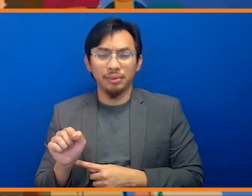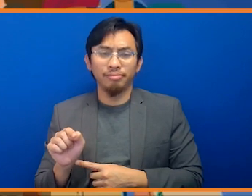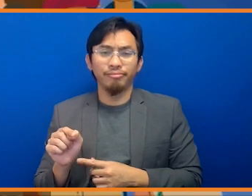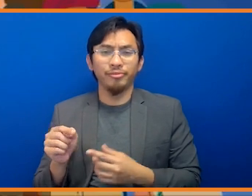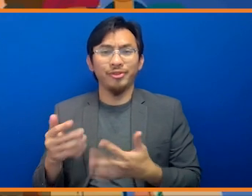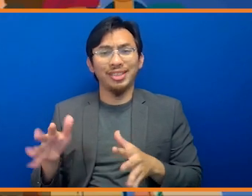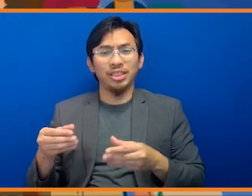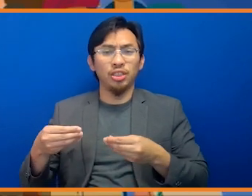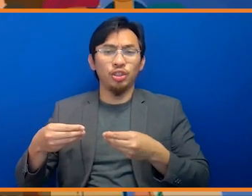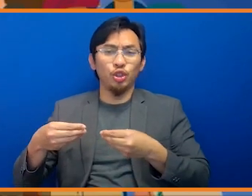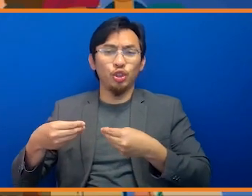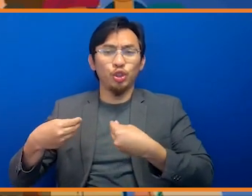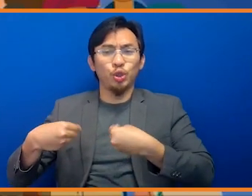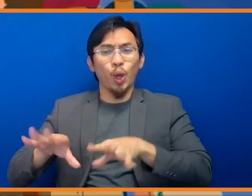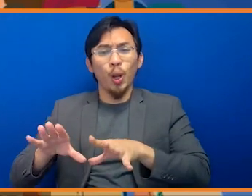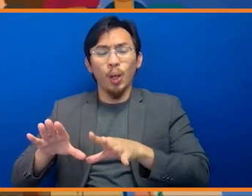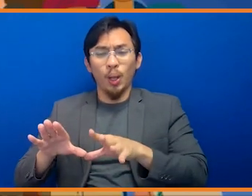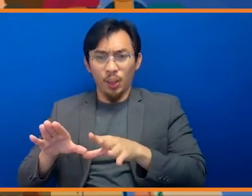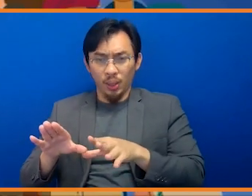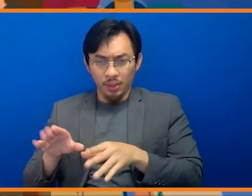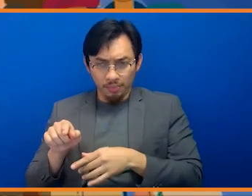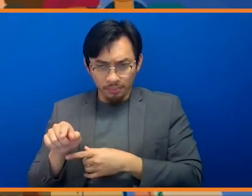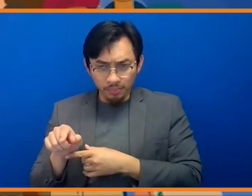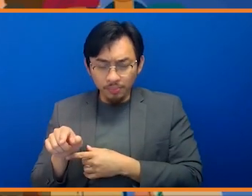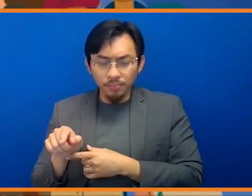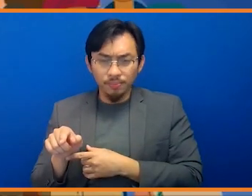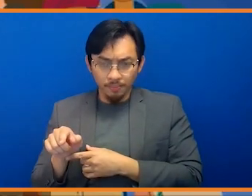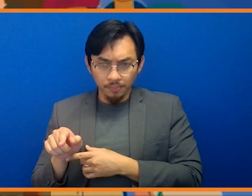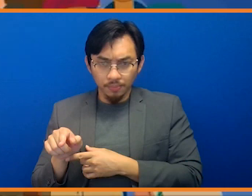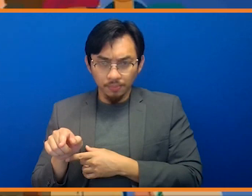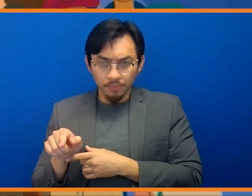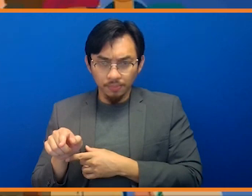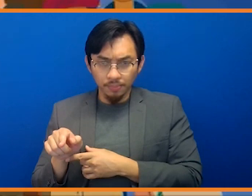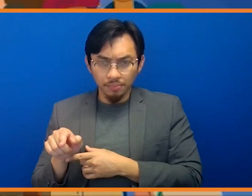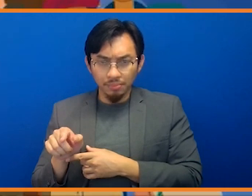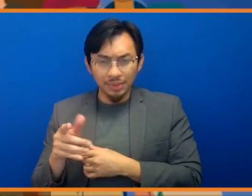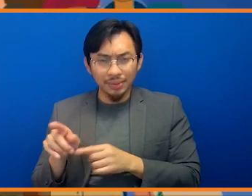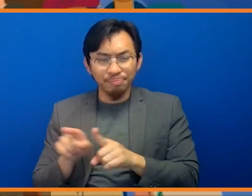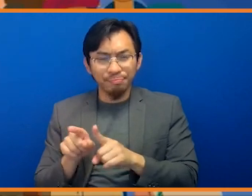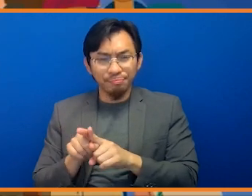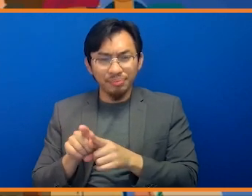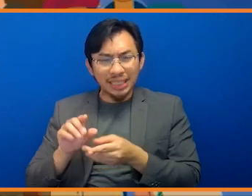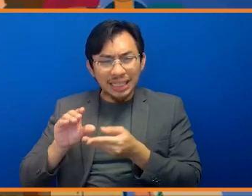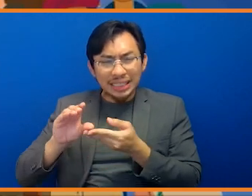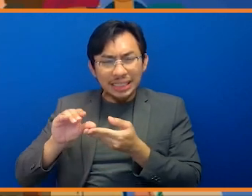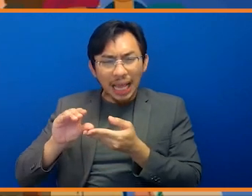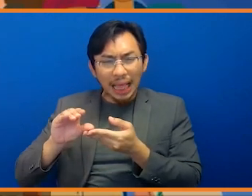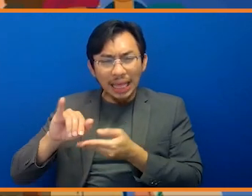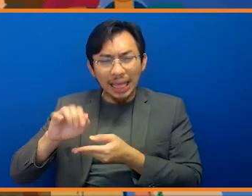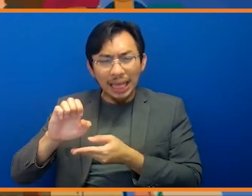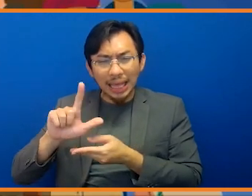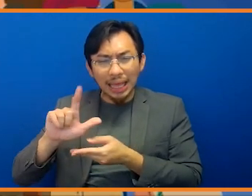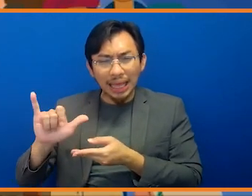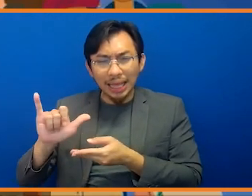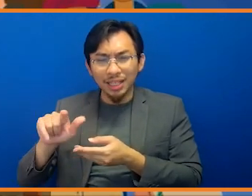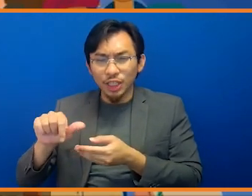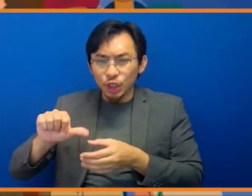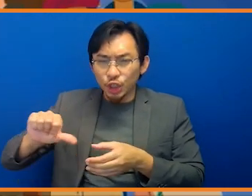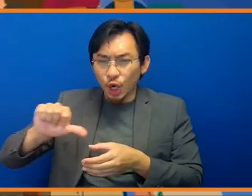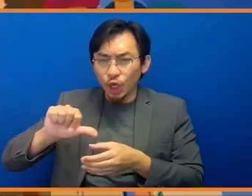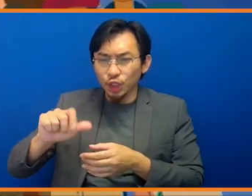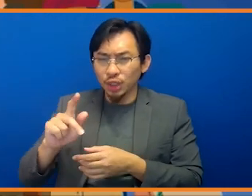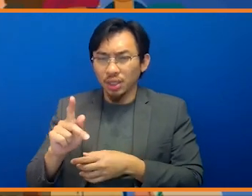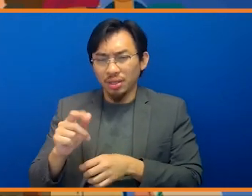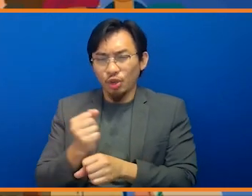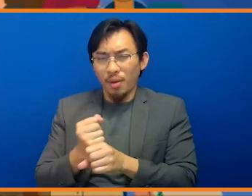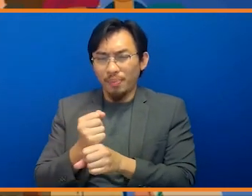sold. This yokan was sold with the, this is a kind of jelly, and with the sauce of